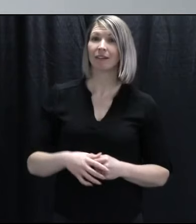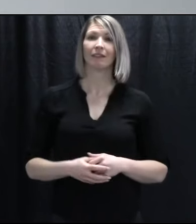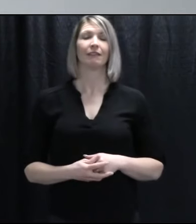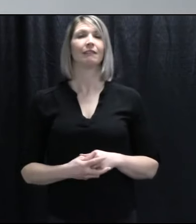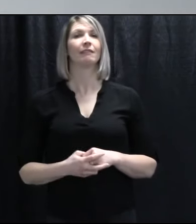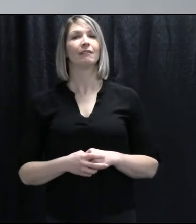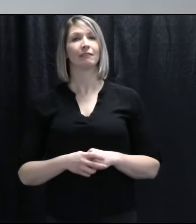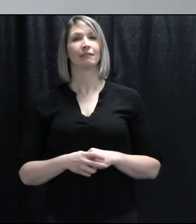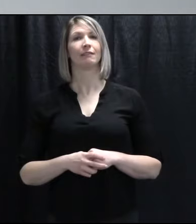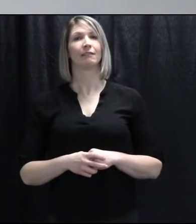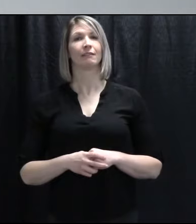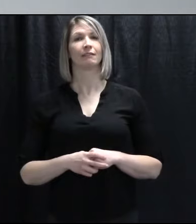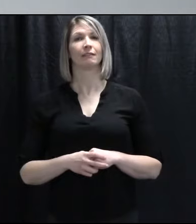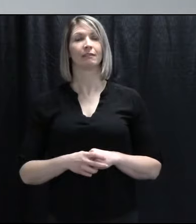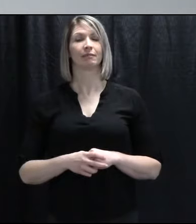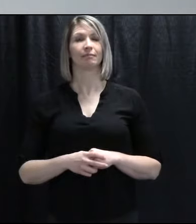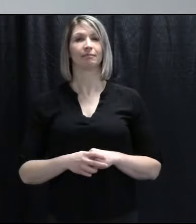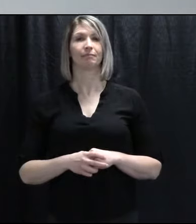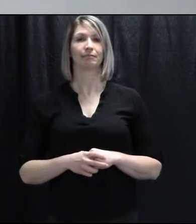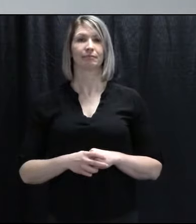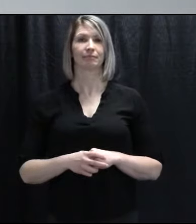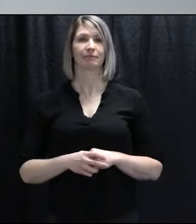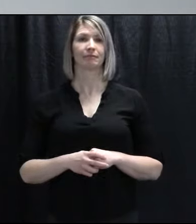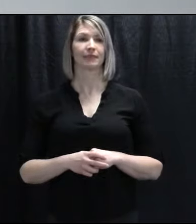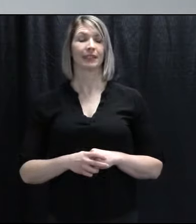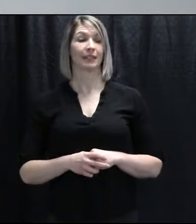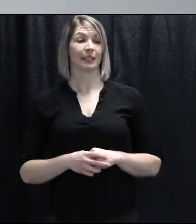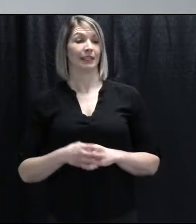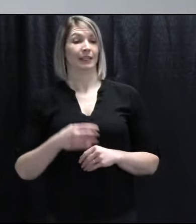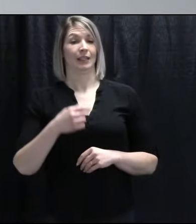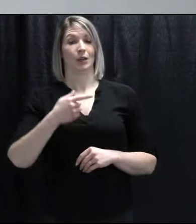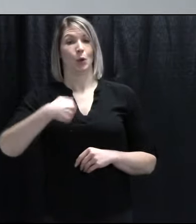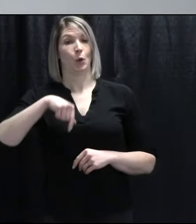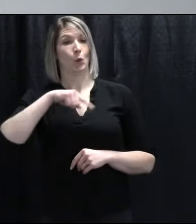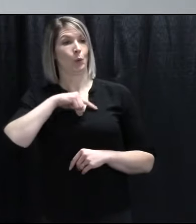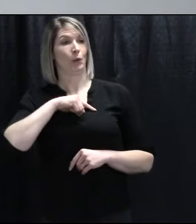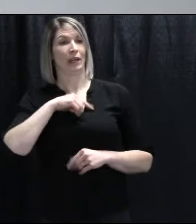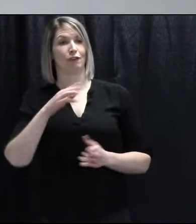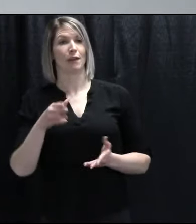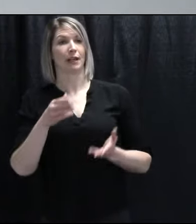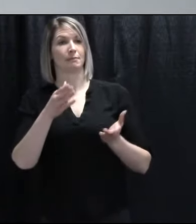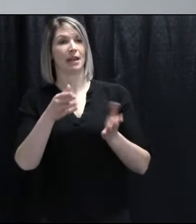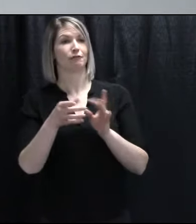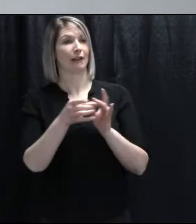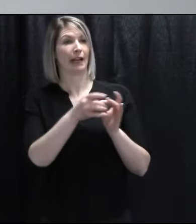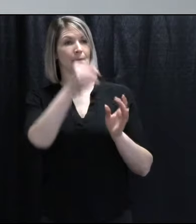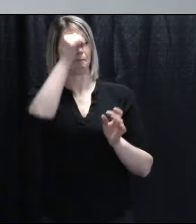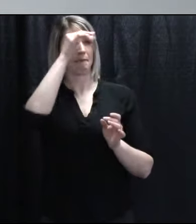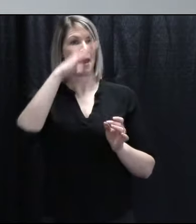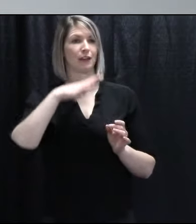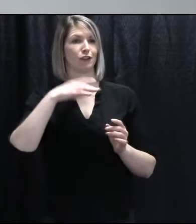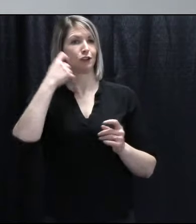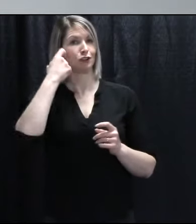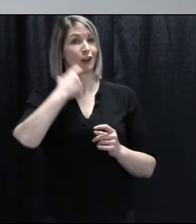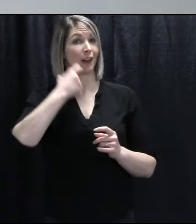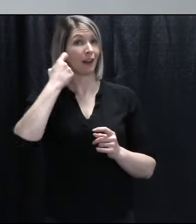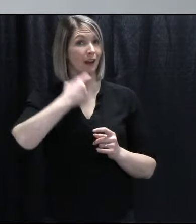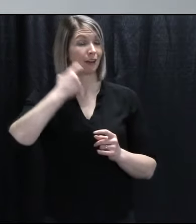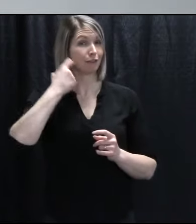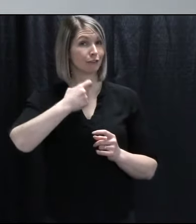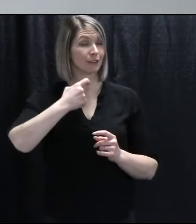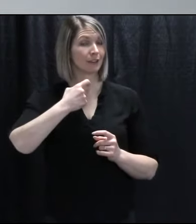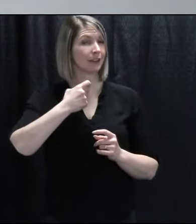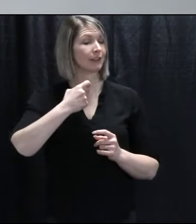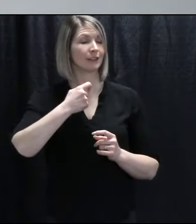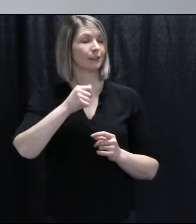We don't have any recommendation from a public health point of view with regard to facial hair. We make the same recommendations to people to avoid touching